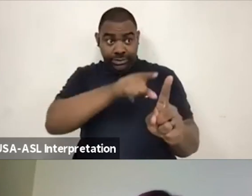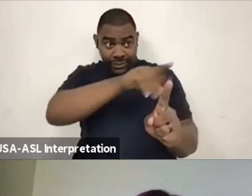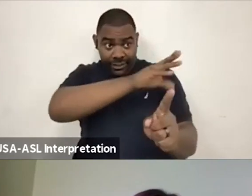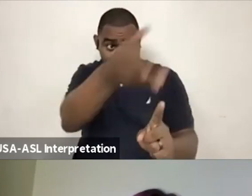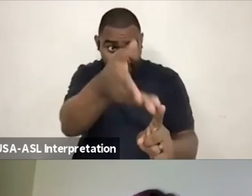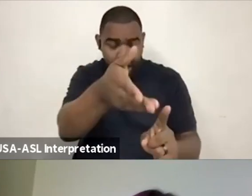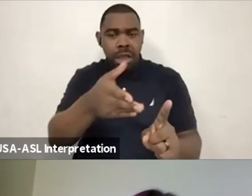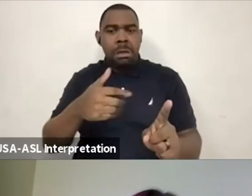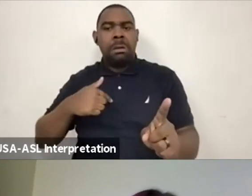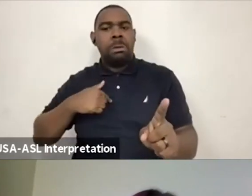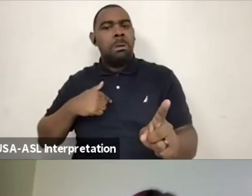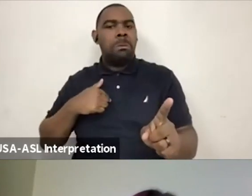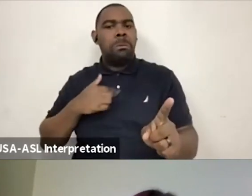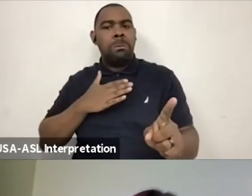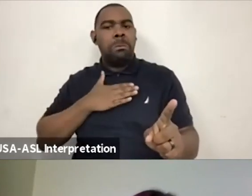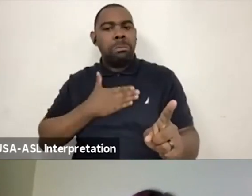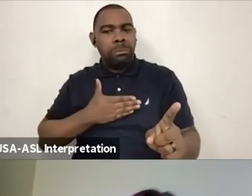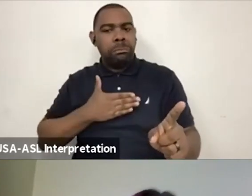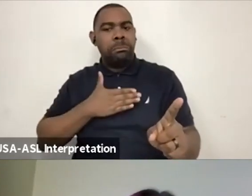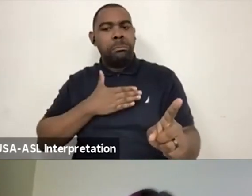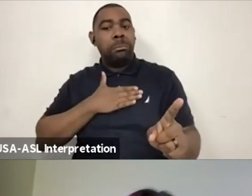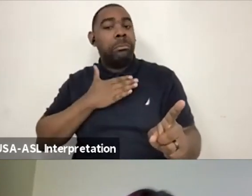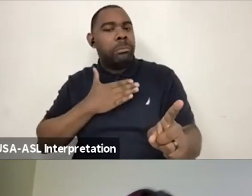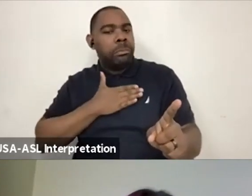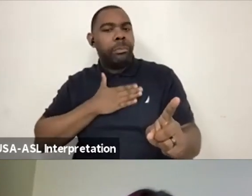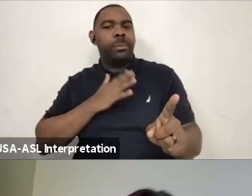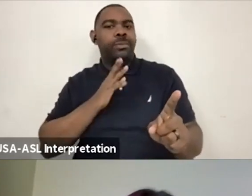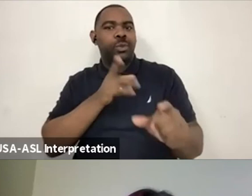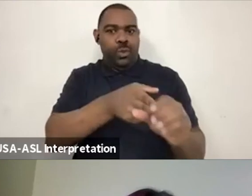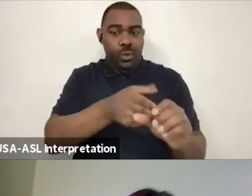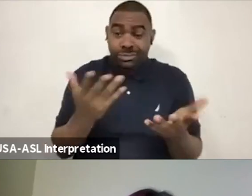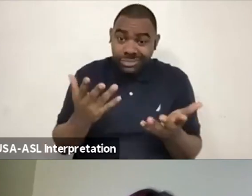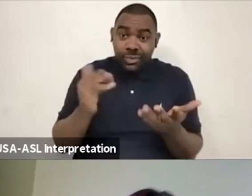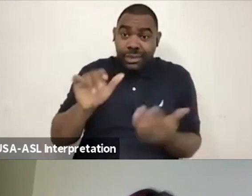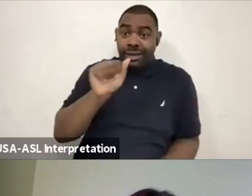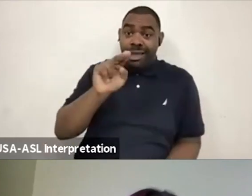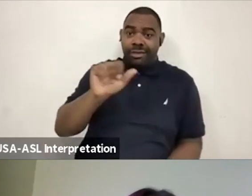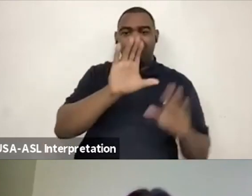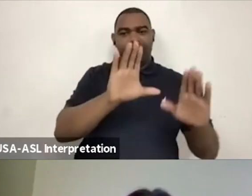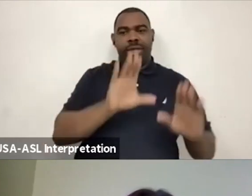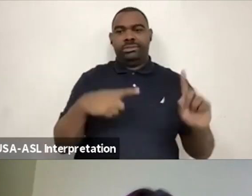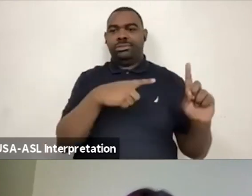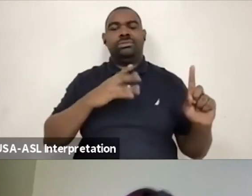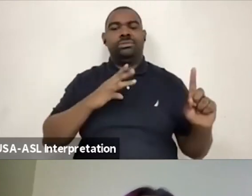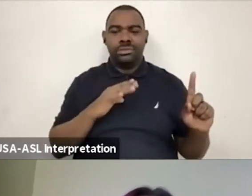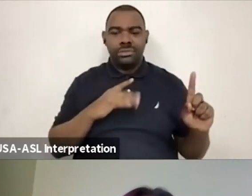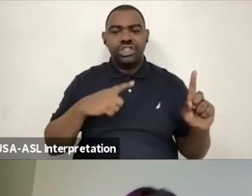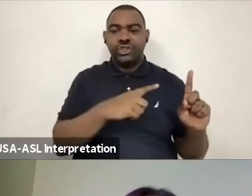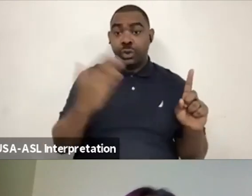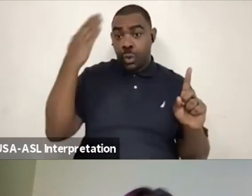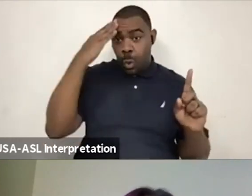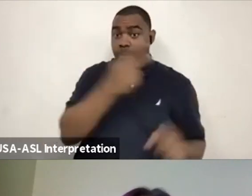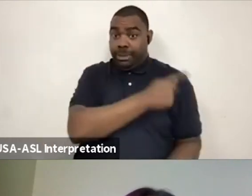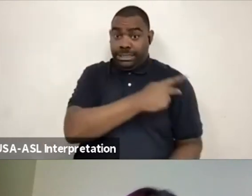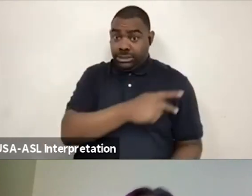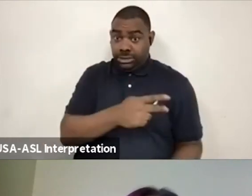more likely attend. So, and Anna's great when they come in. If she knows they're a patient of